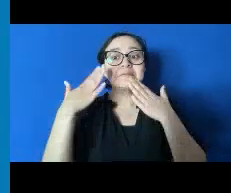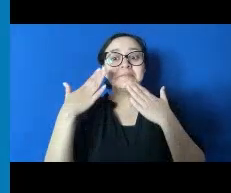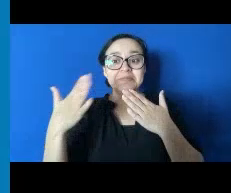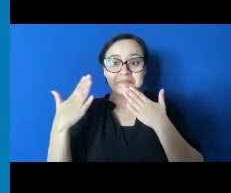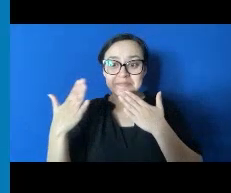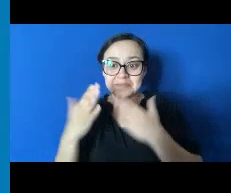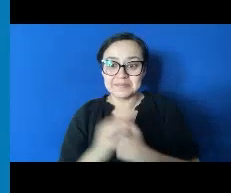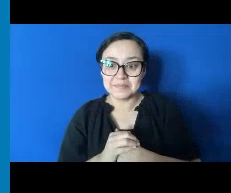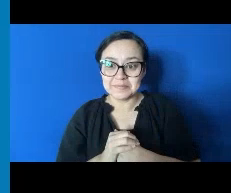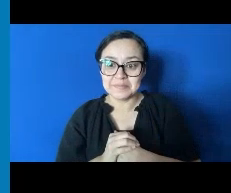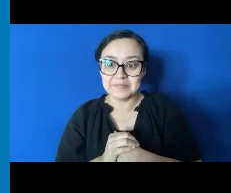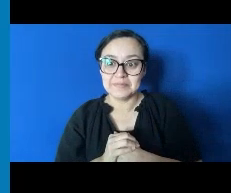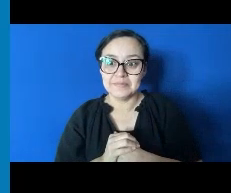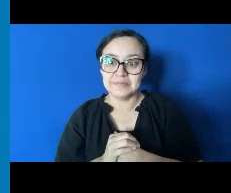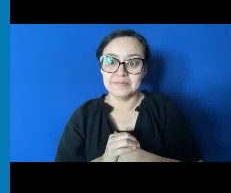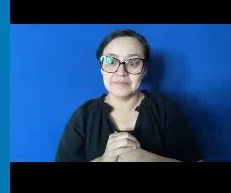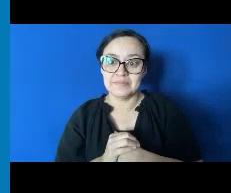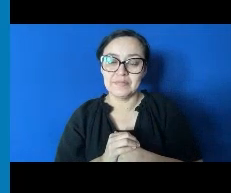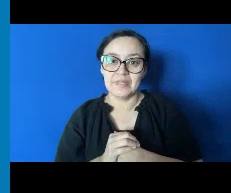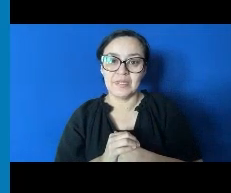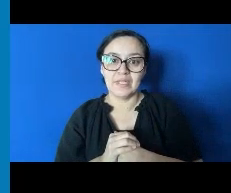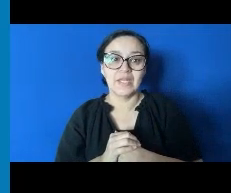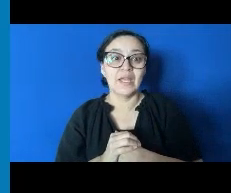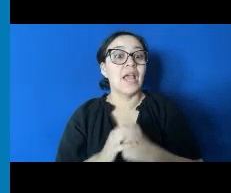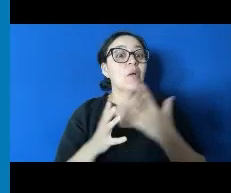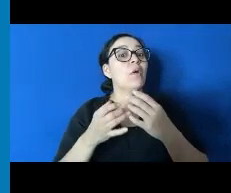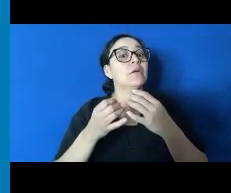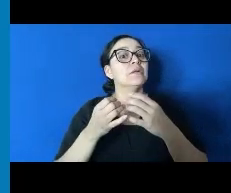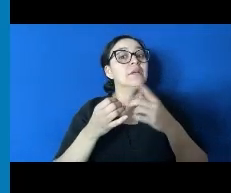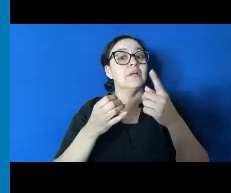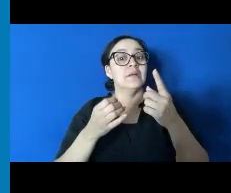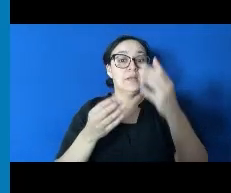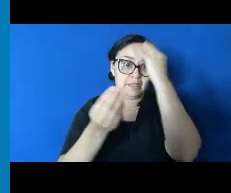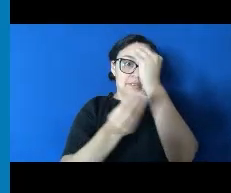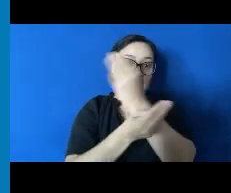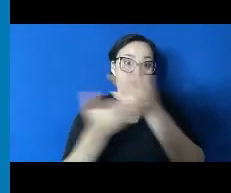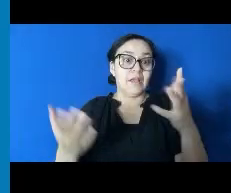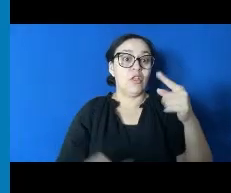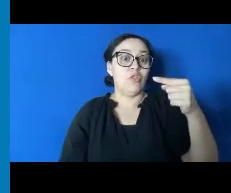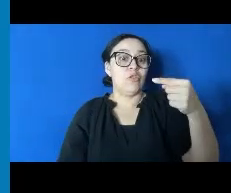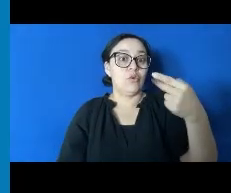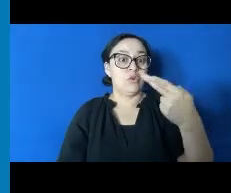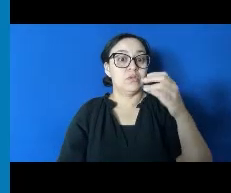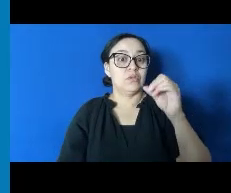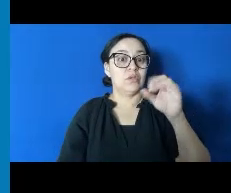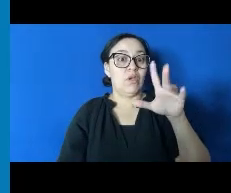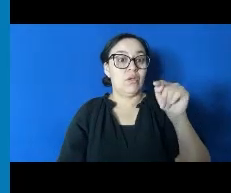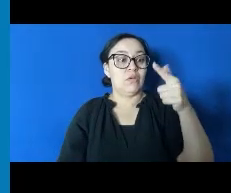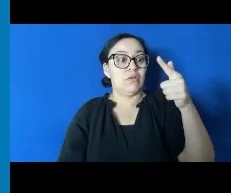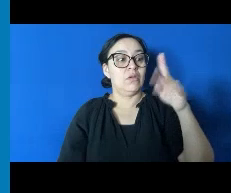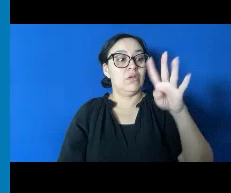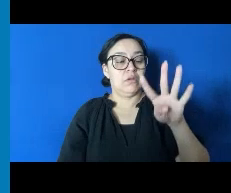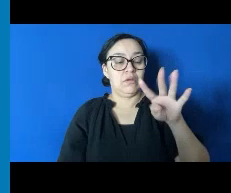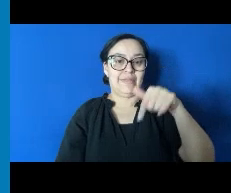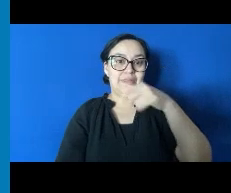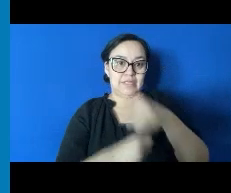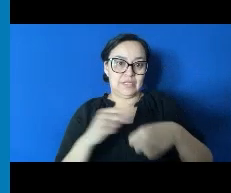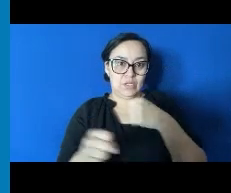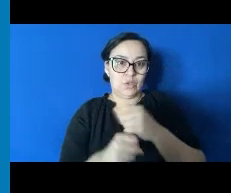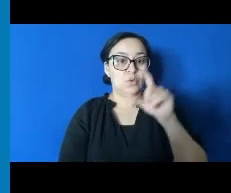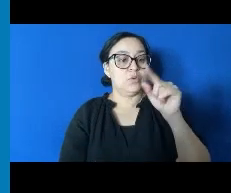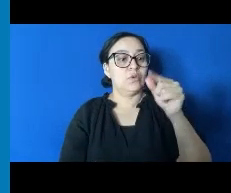Thank you, Silmari. I wanted to briefly announce the next activity on October the 24th,